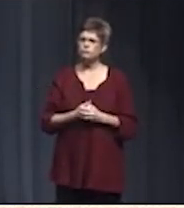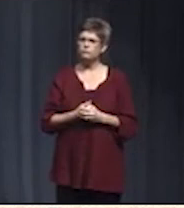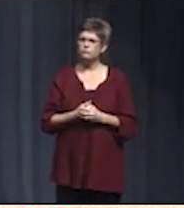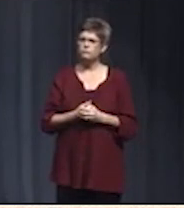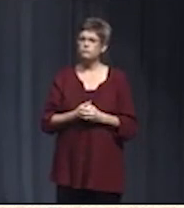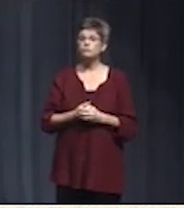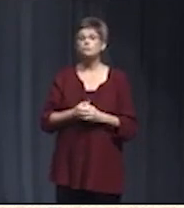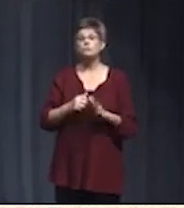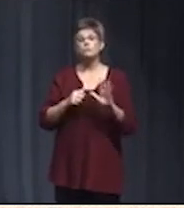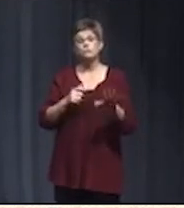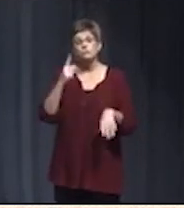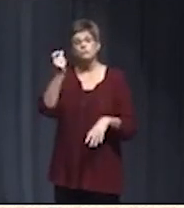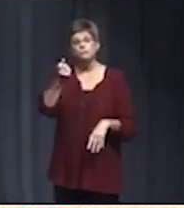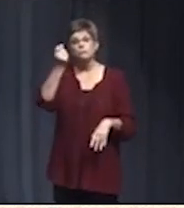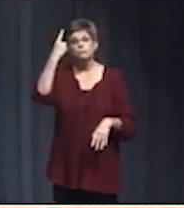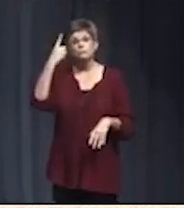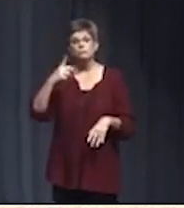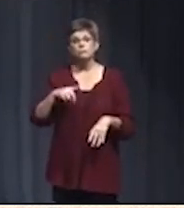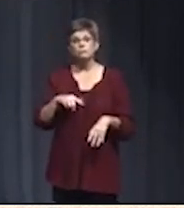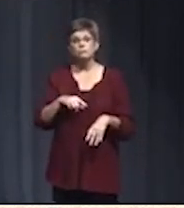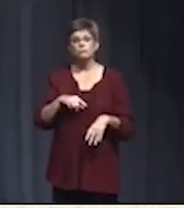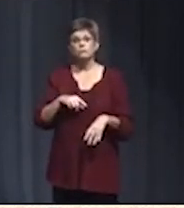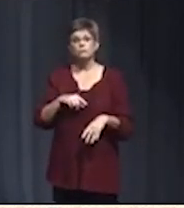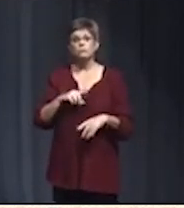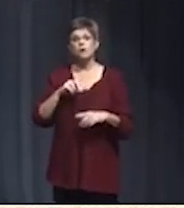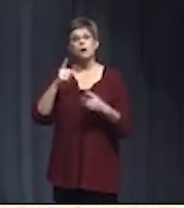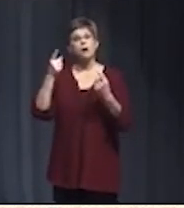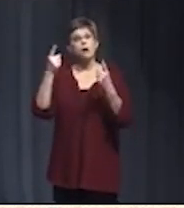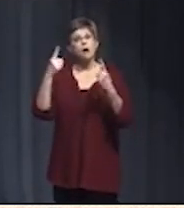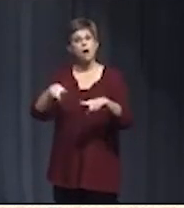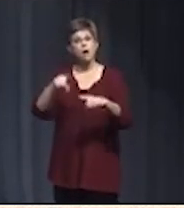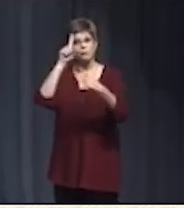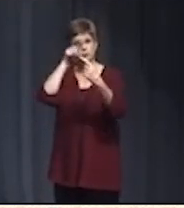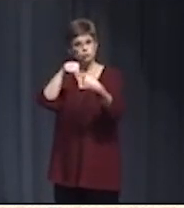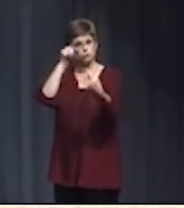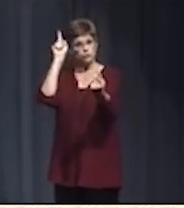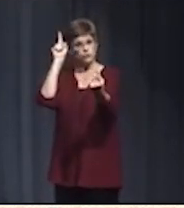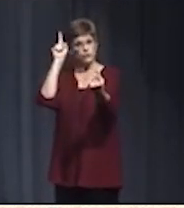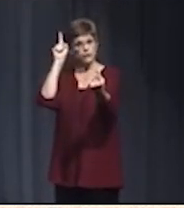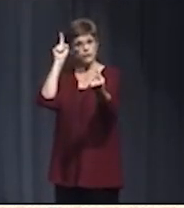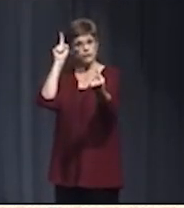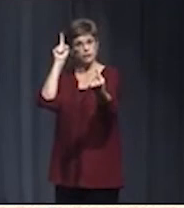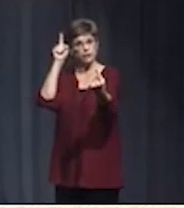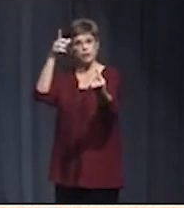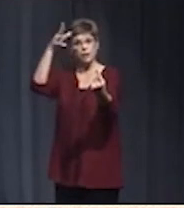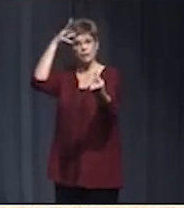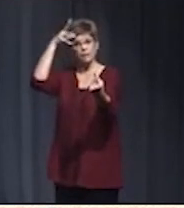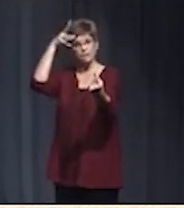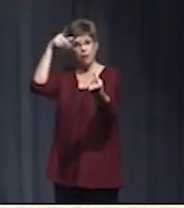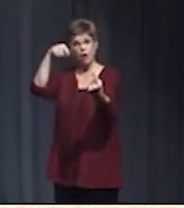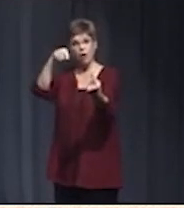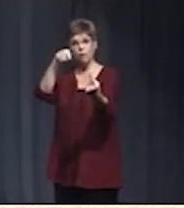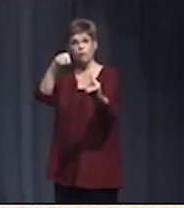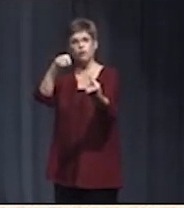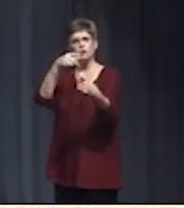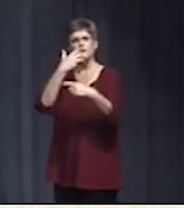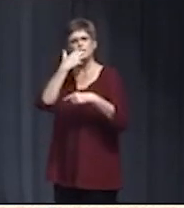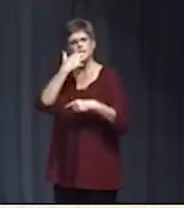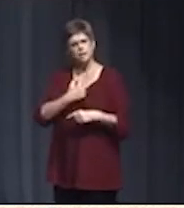Remember, too, that when you do disagree, he does care and is trying to do what he thinks is